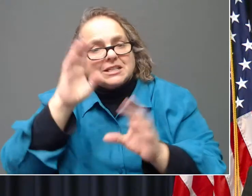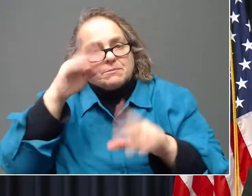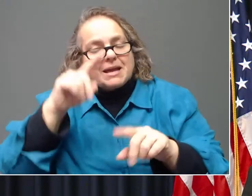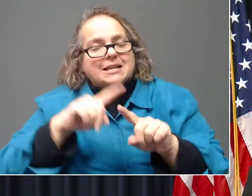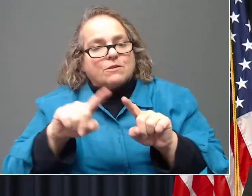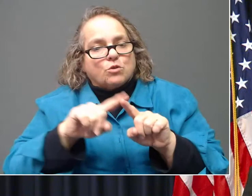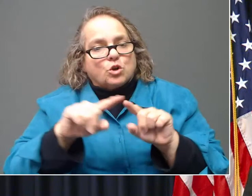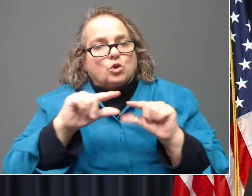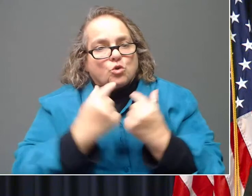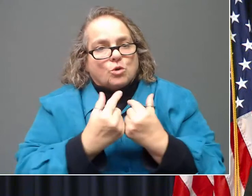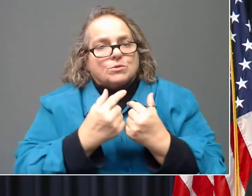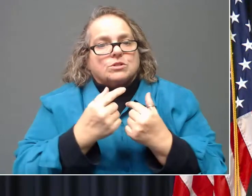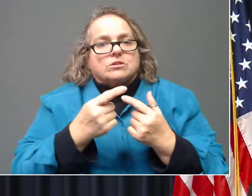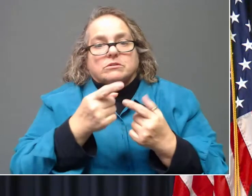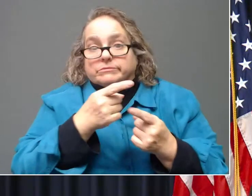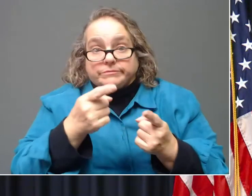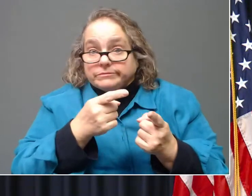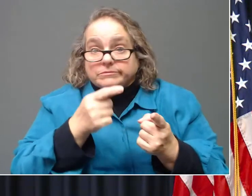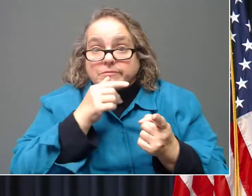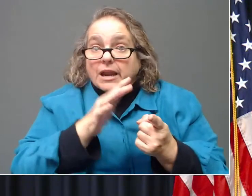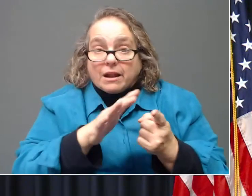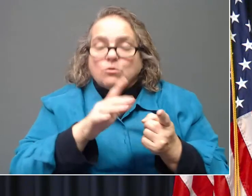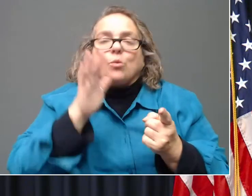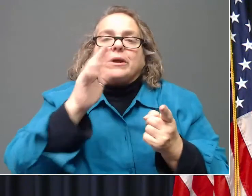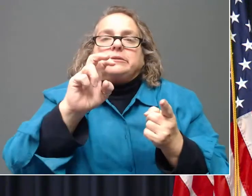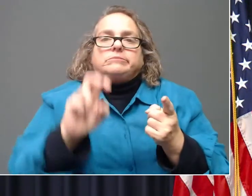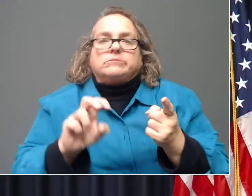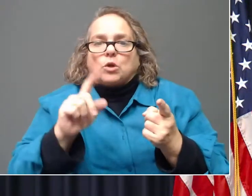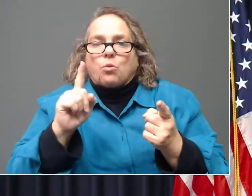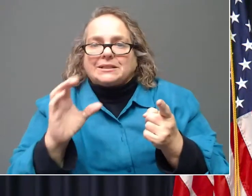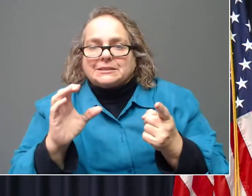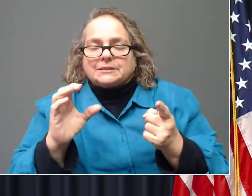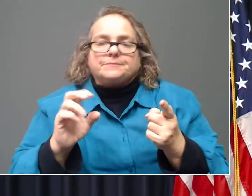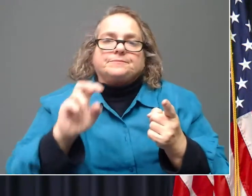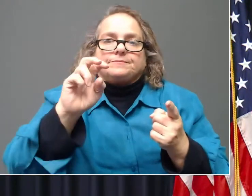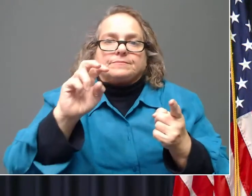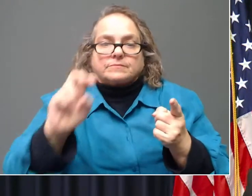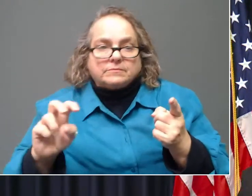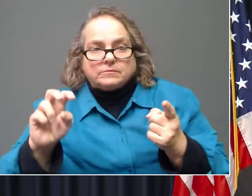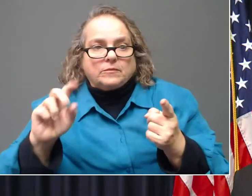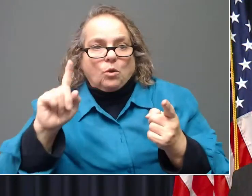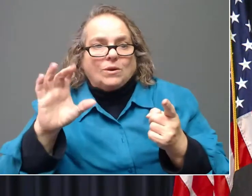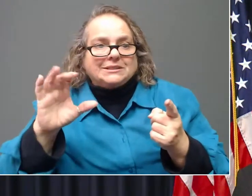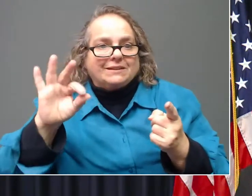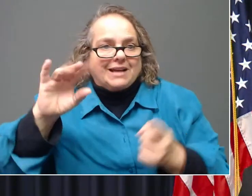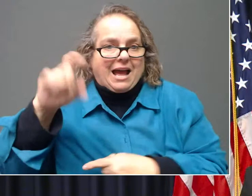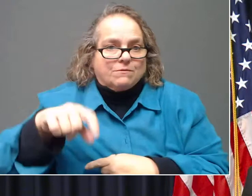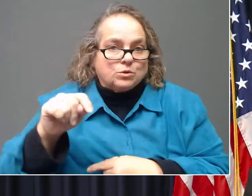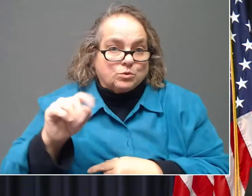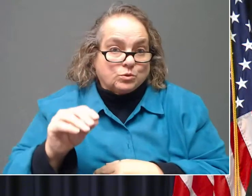1C when they have to meet that goal. Mike Valenti from WLAX.